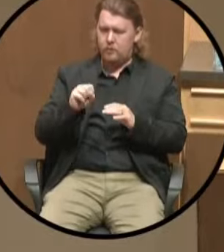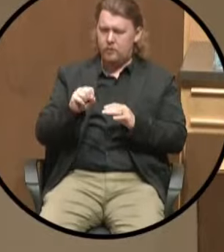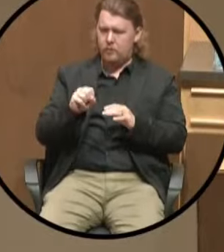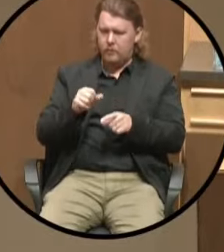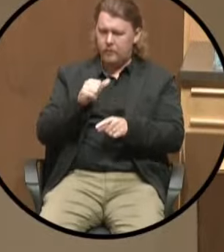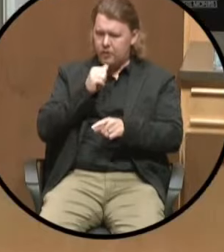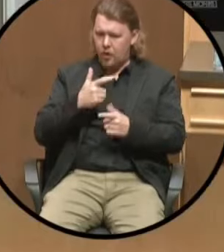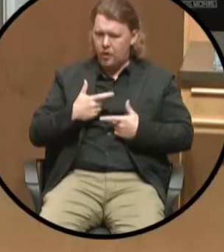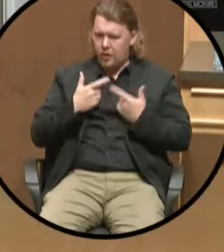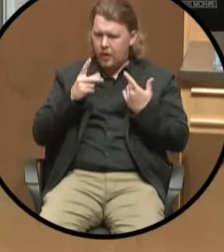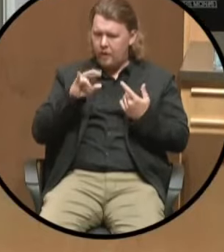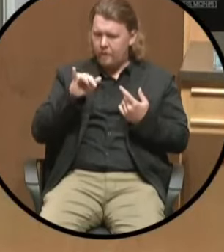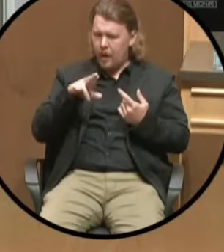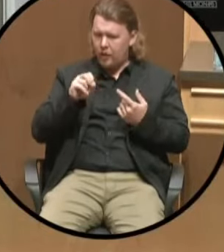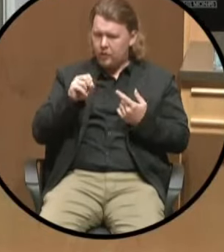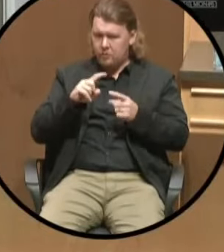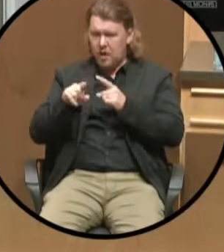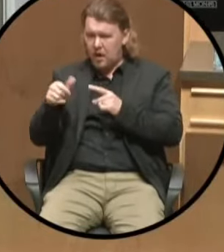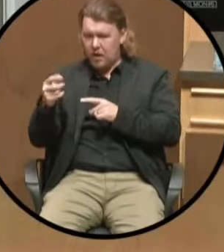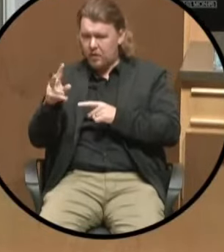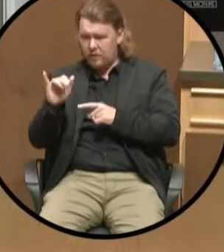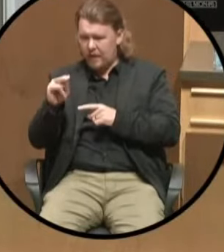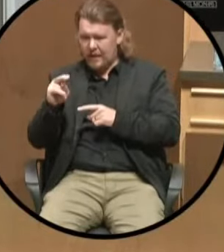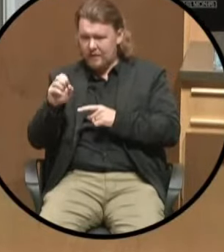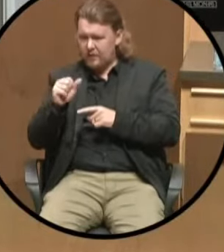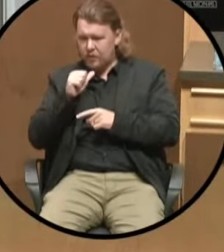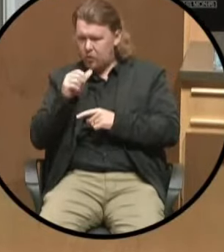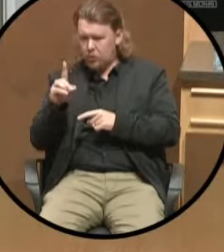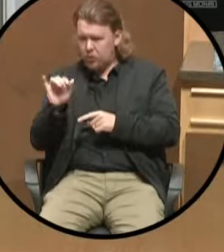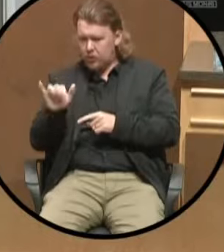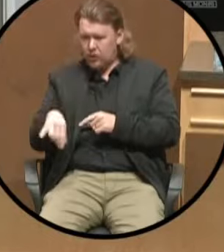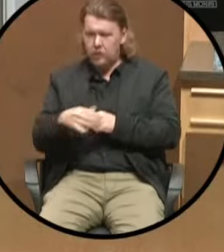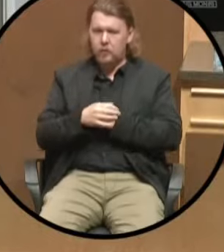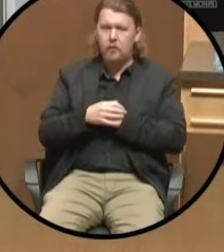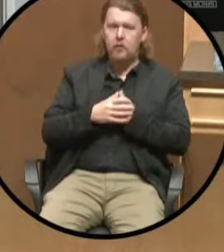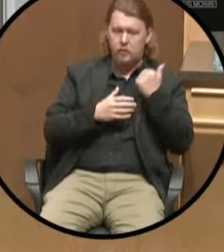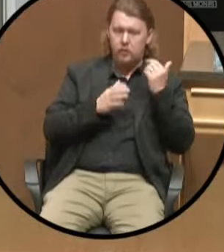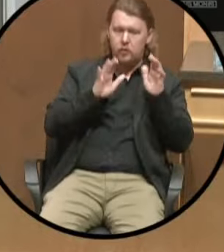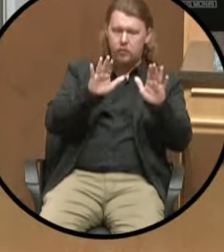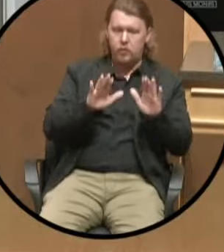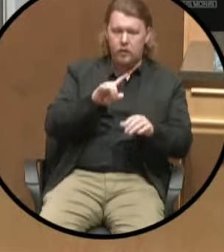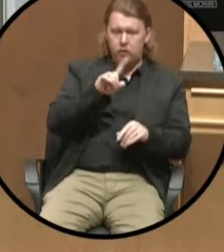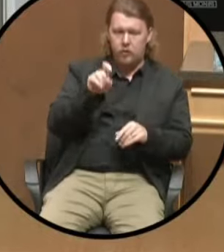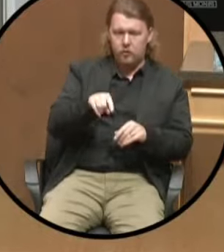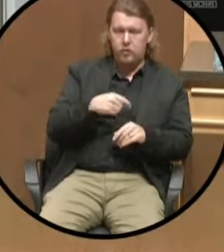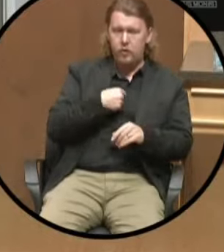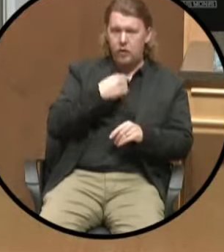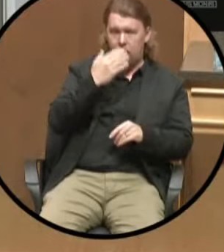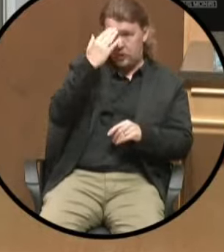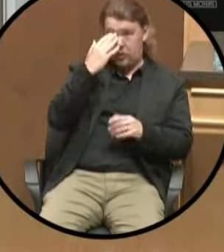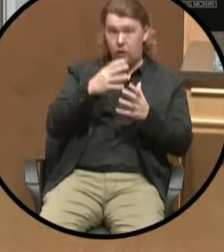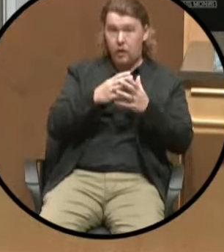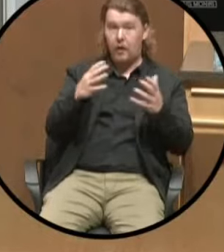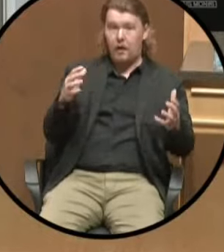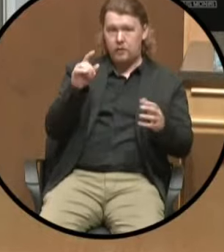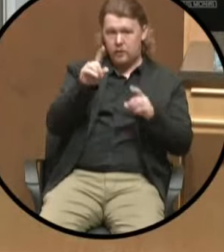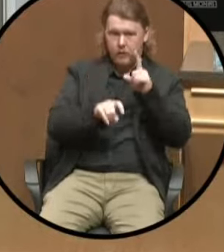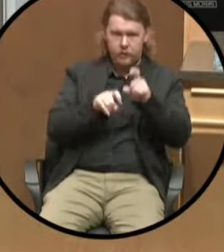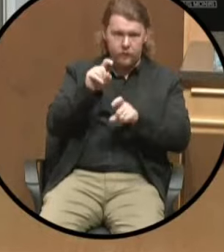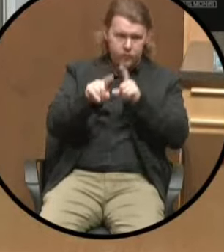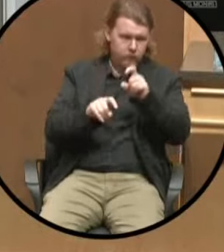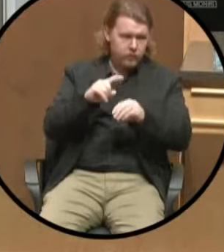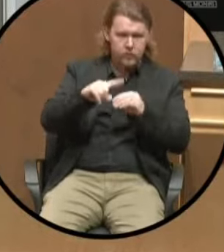symptoms? Again, I think this is a great question. I know there are lots of